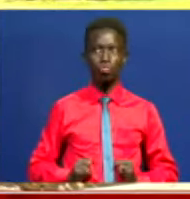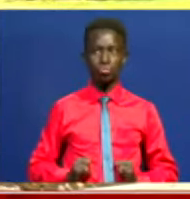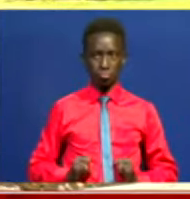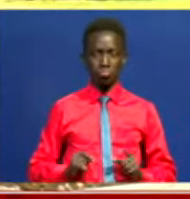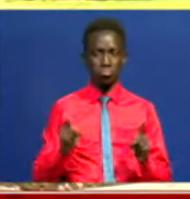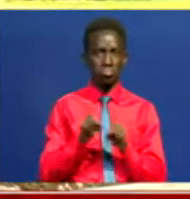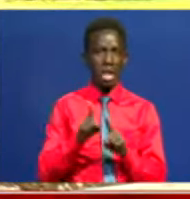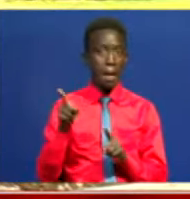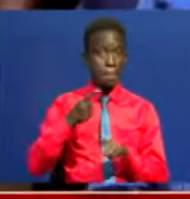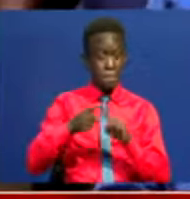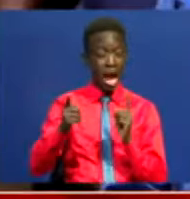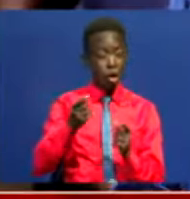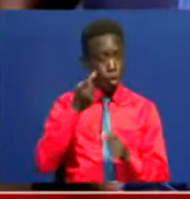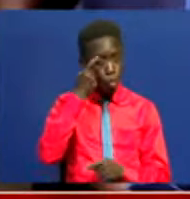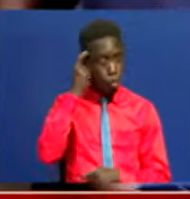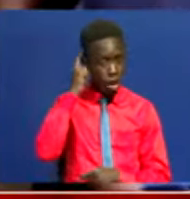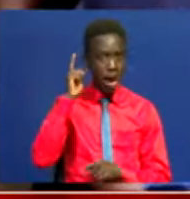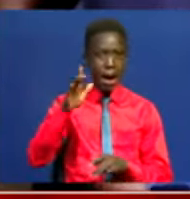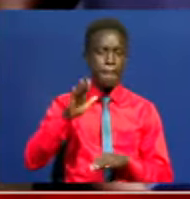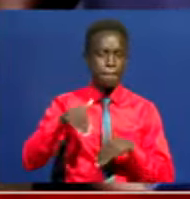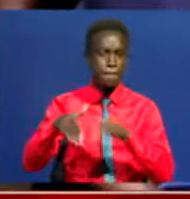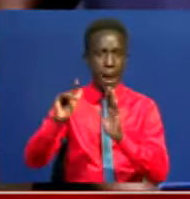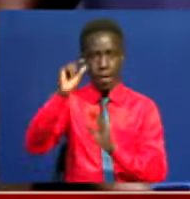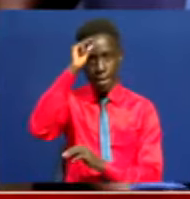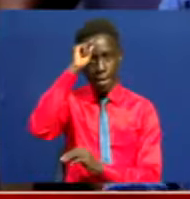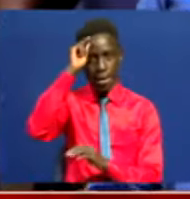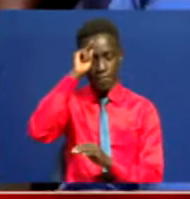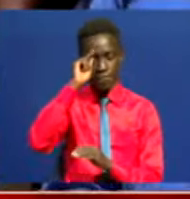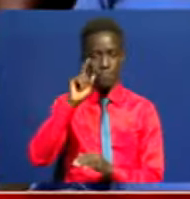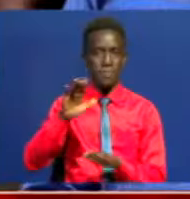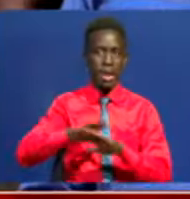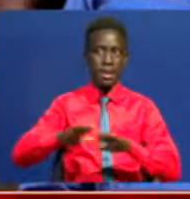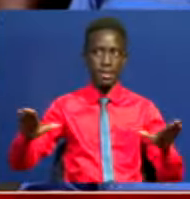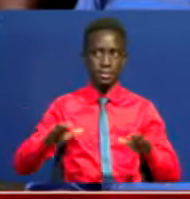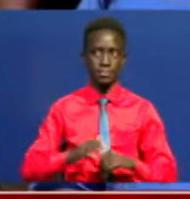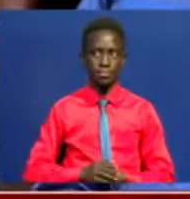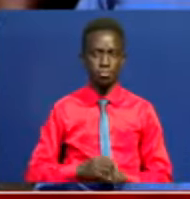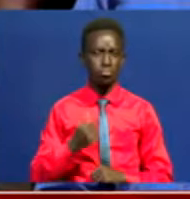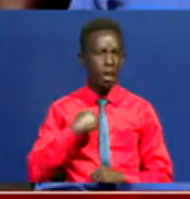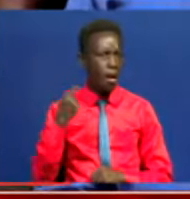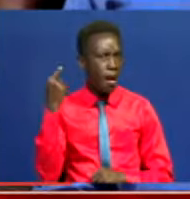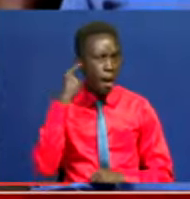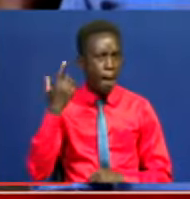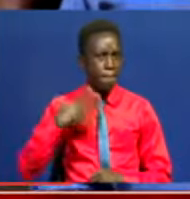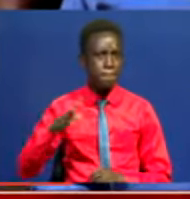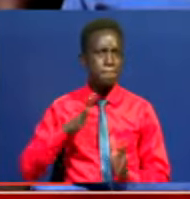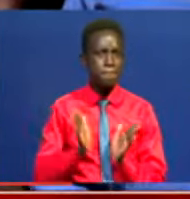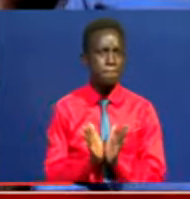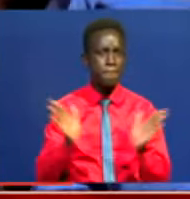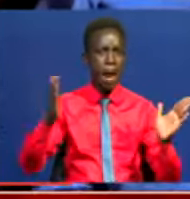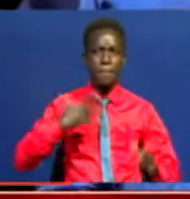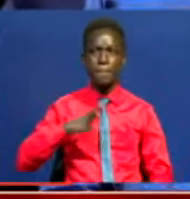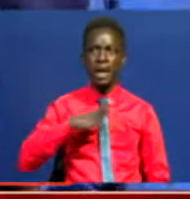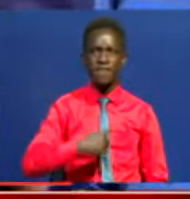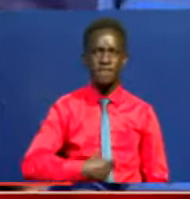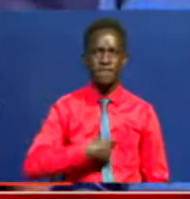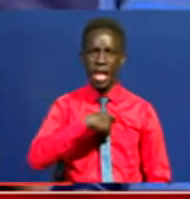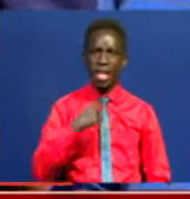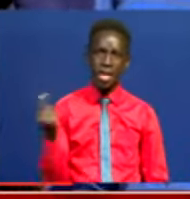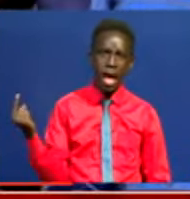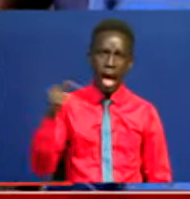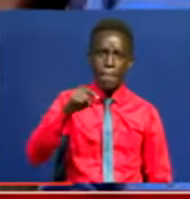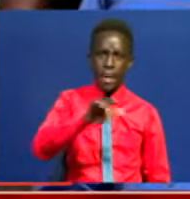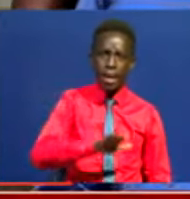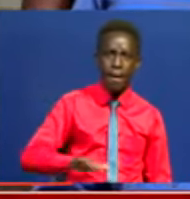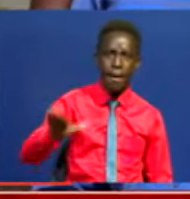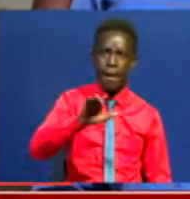government-owned property. And I have had instances of public people visiting the residence